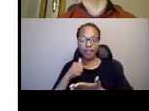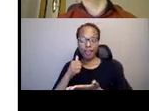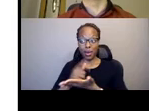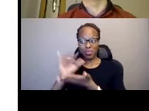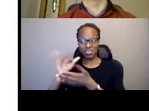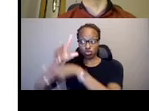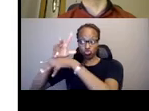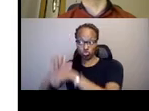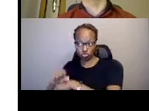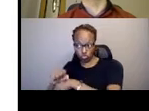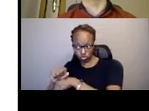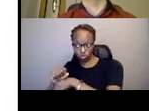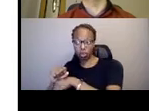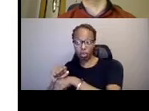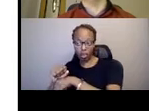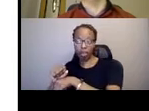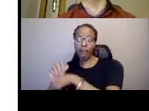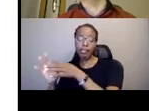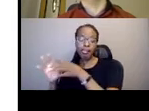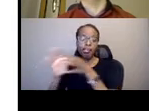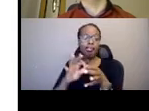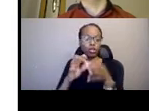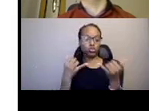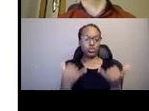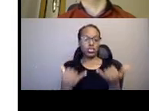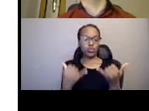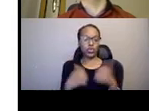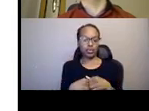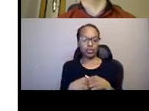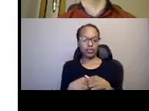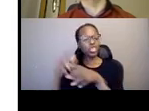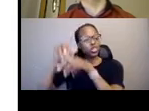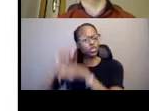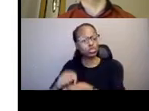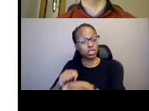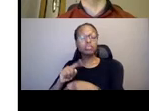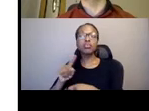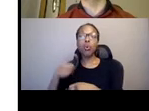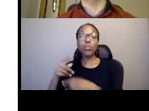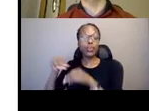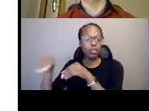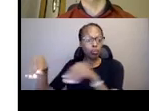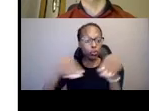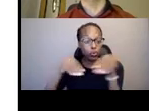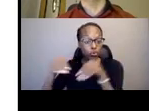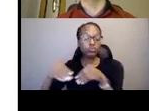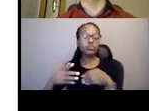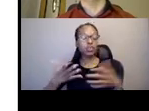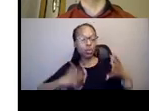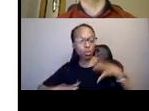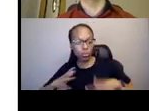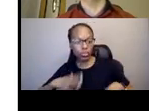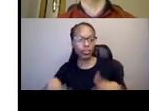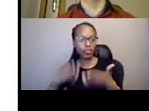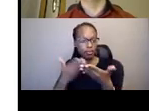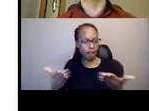tradition. Because the tradition is not only the movement, the clothing, the objects, the property, but it's something in